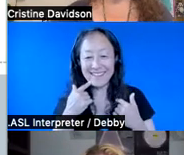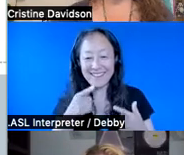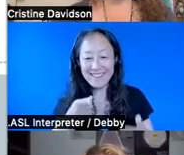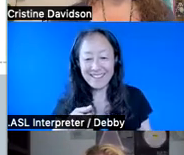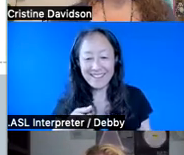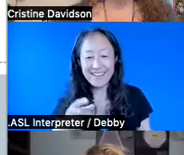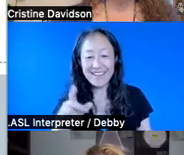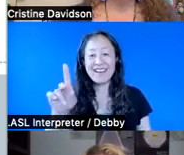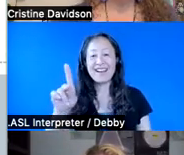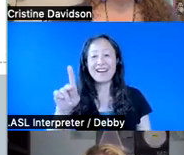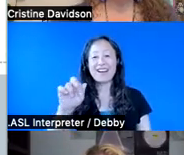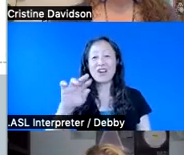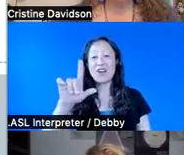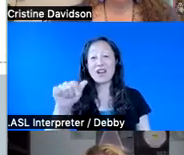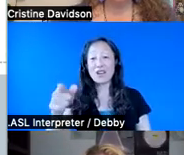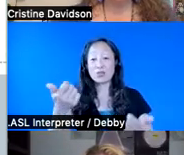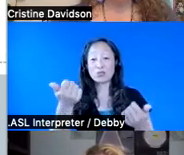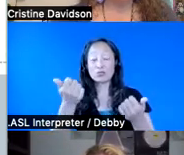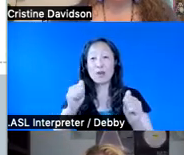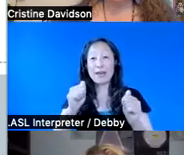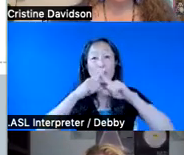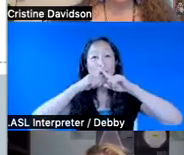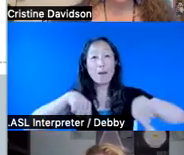Carly, you tried to unmute yourself and left the room.